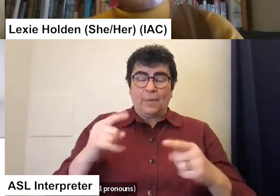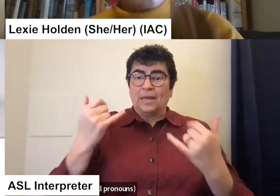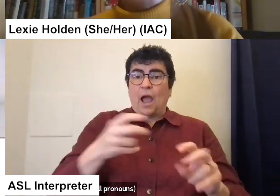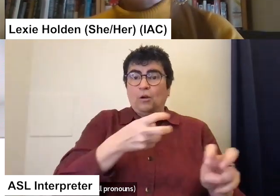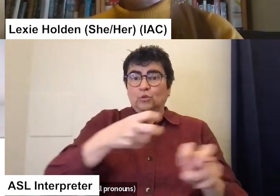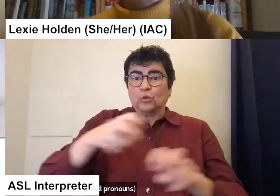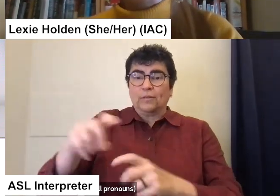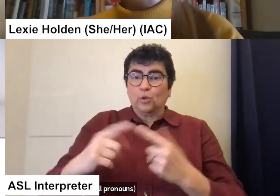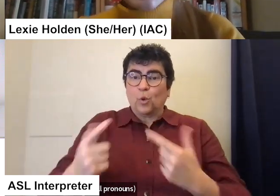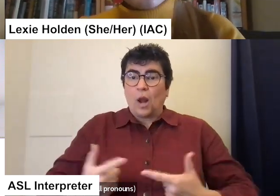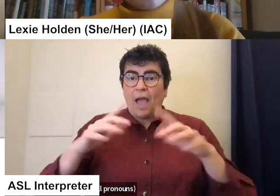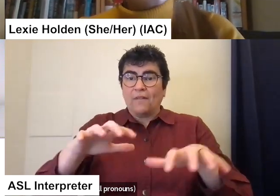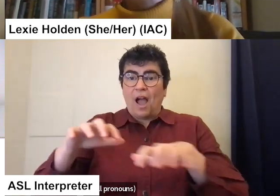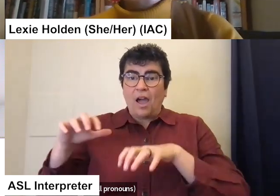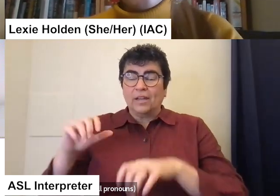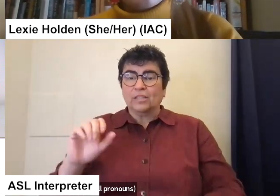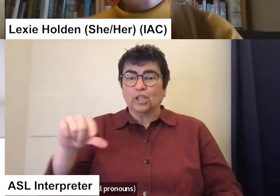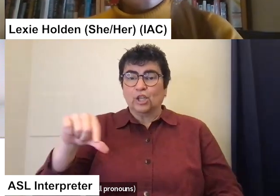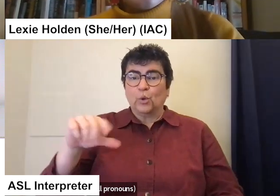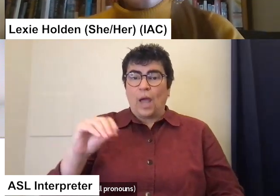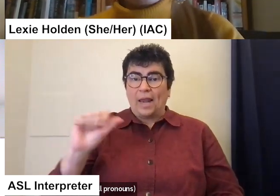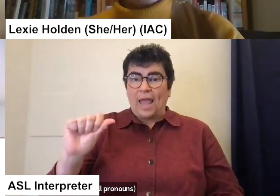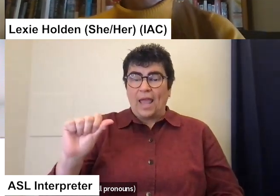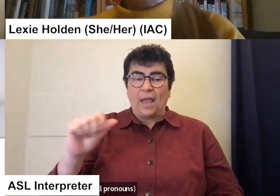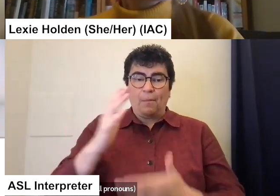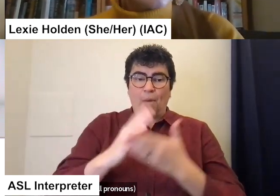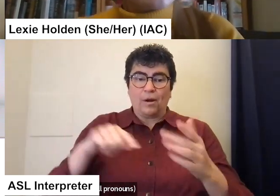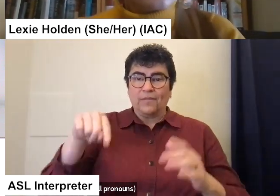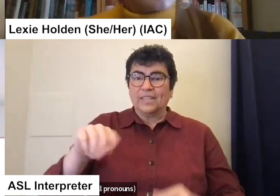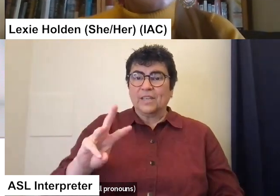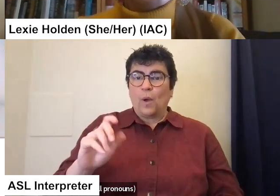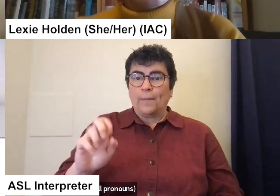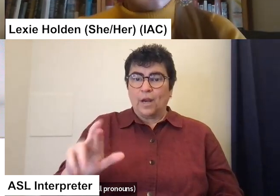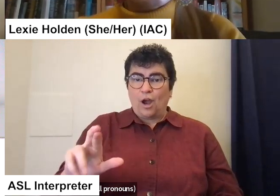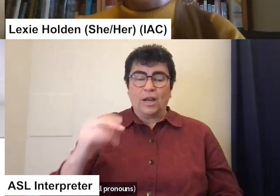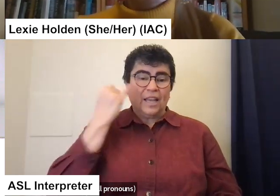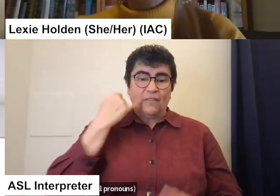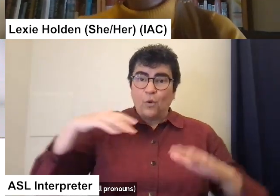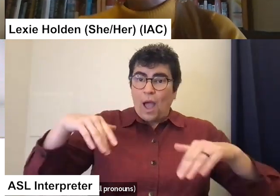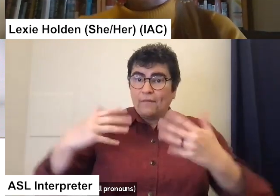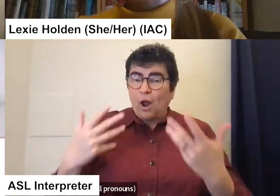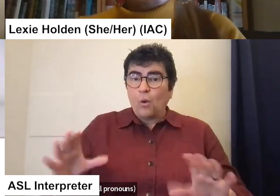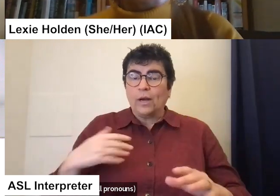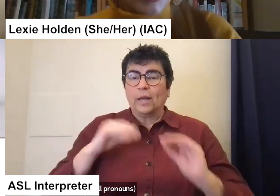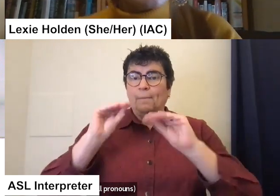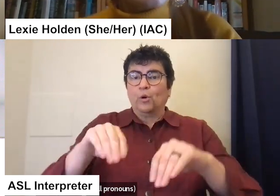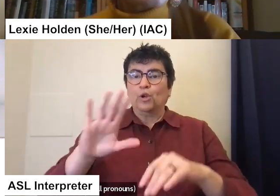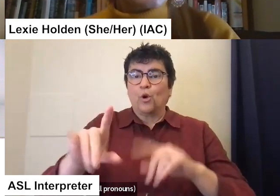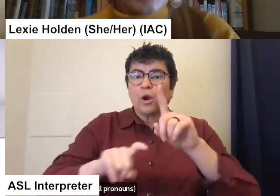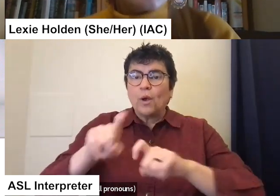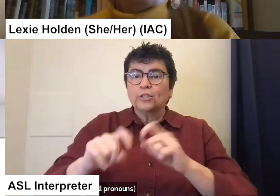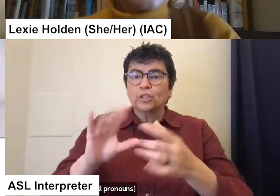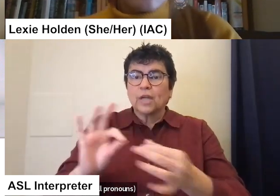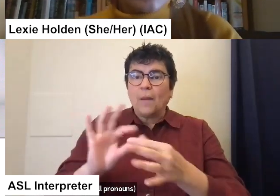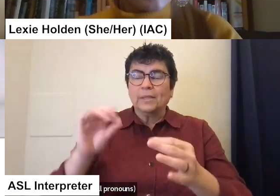to the live audience Q&A portion of this webinar. So please, if you haven't already, go ahead and put your questions and comments